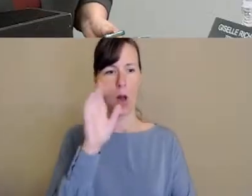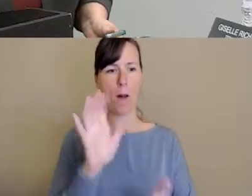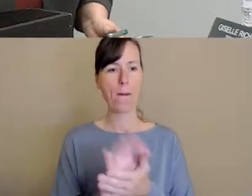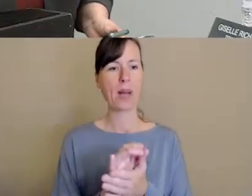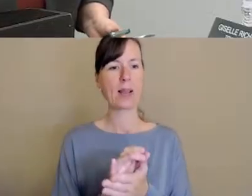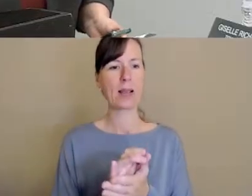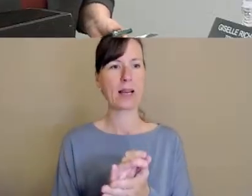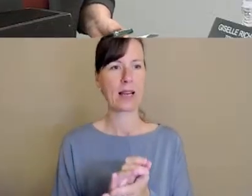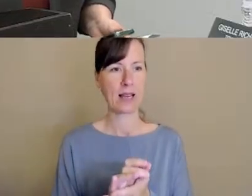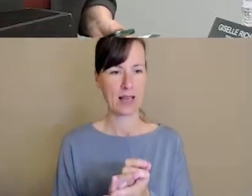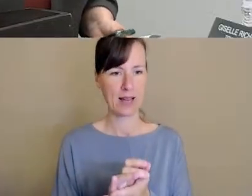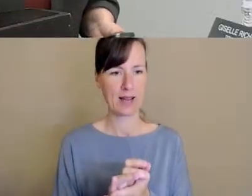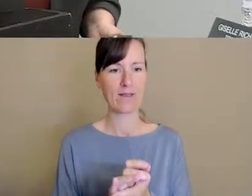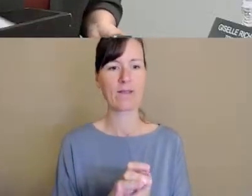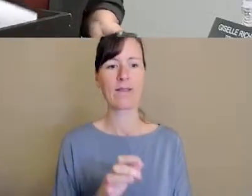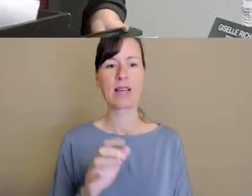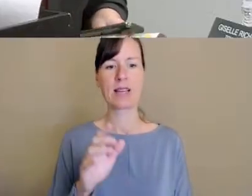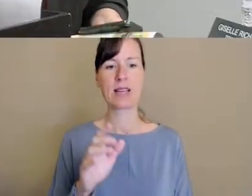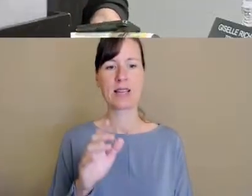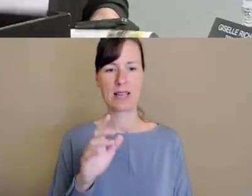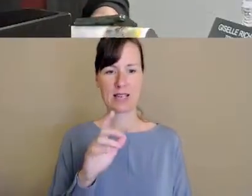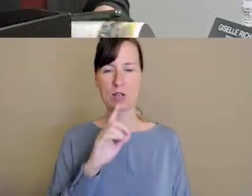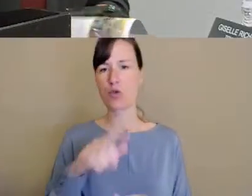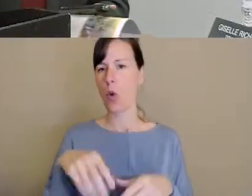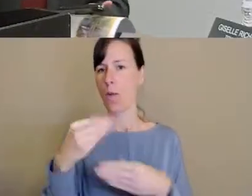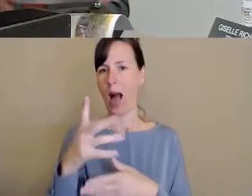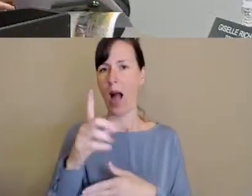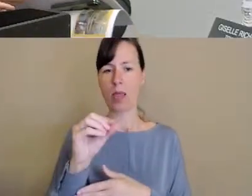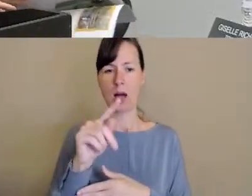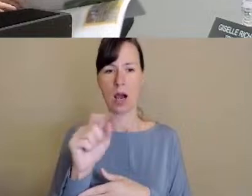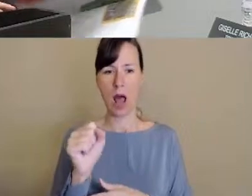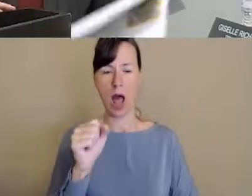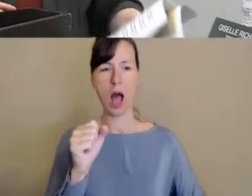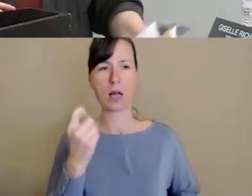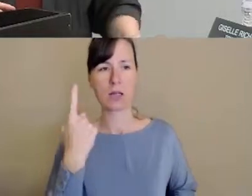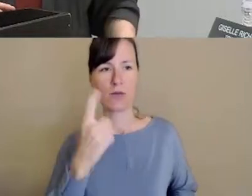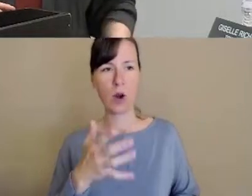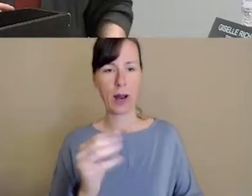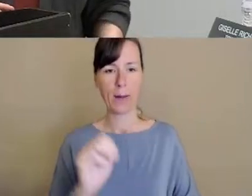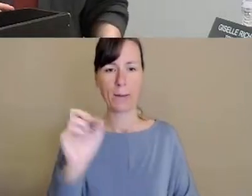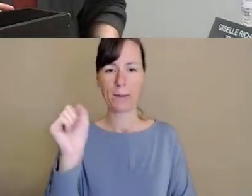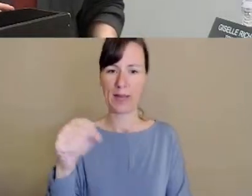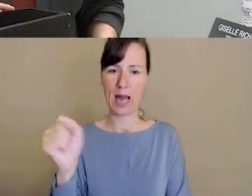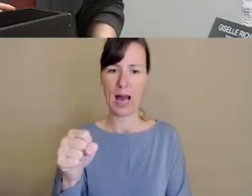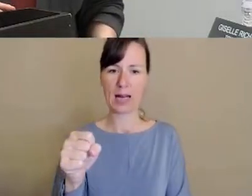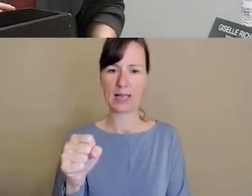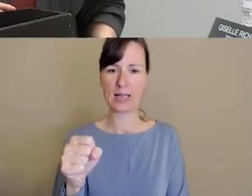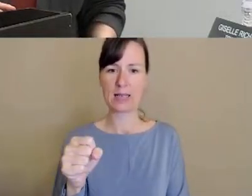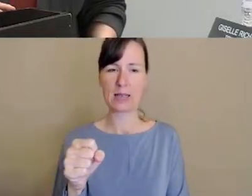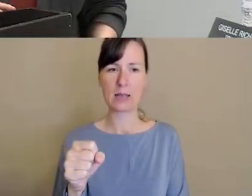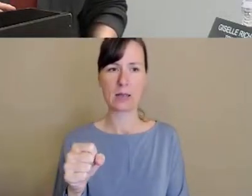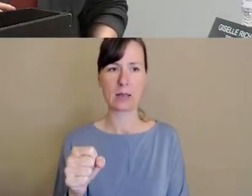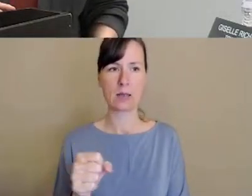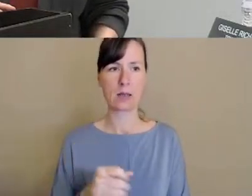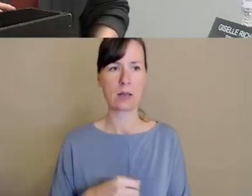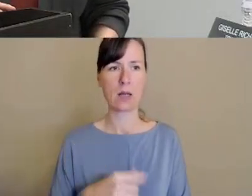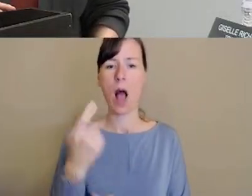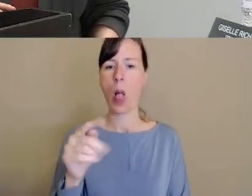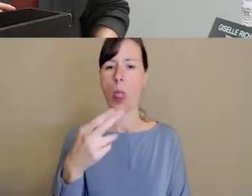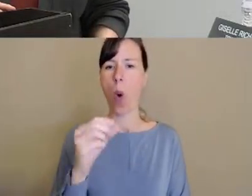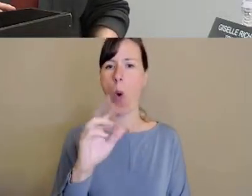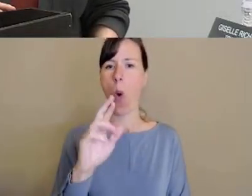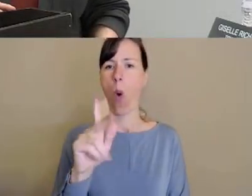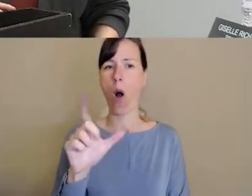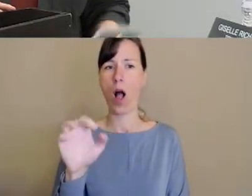to buy the lots for him. Yes. I mean, the Horklers have been a